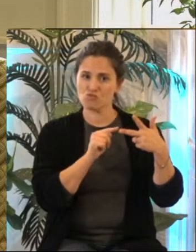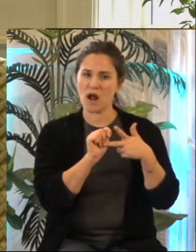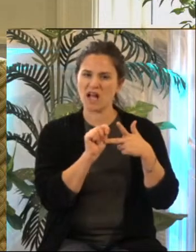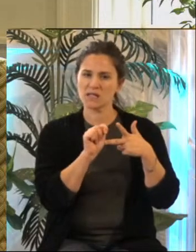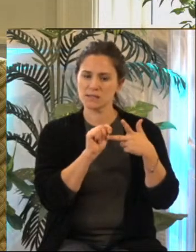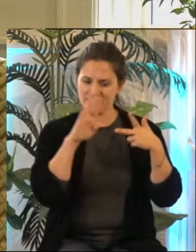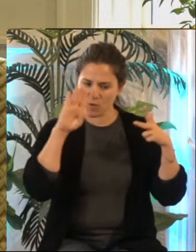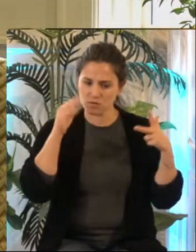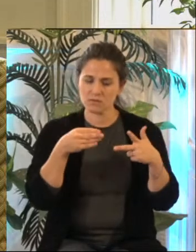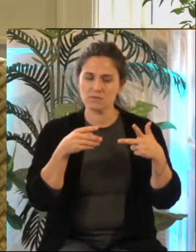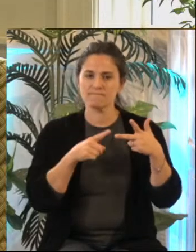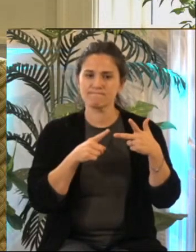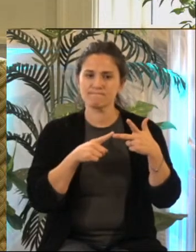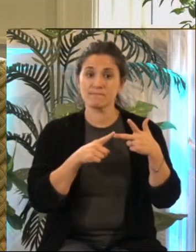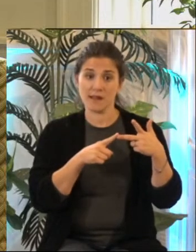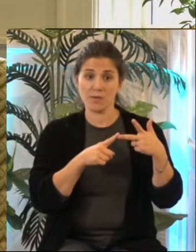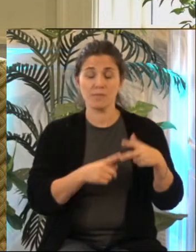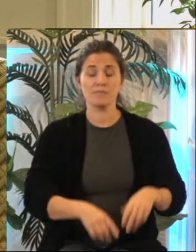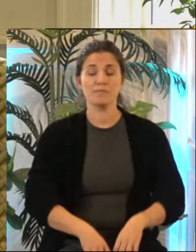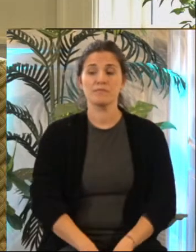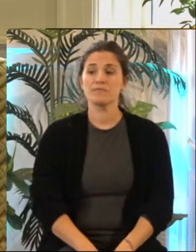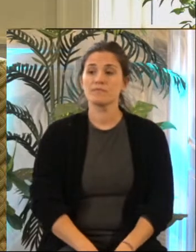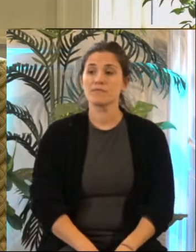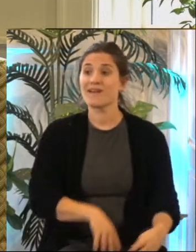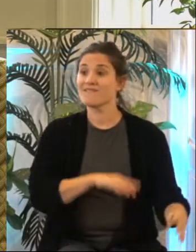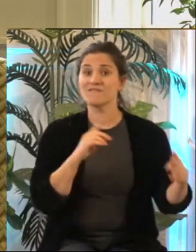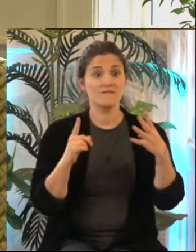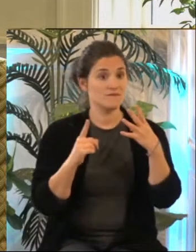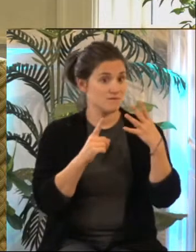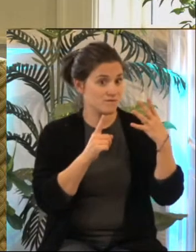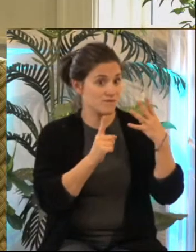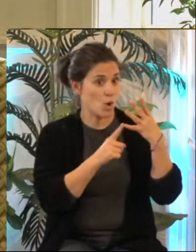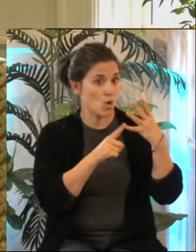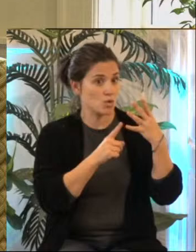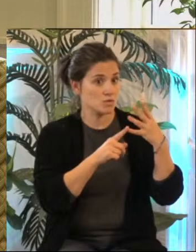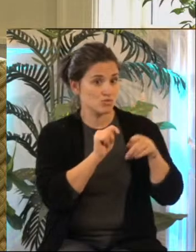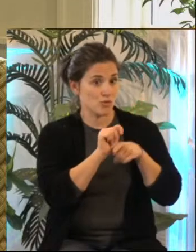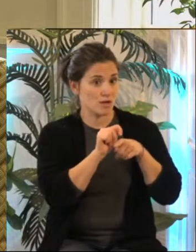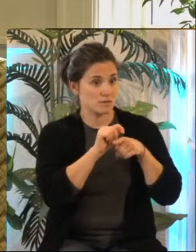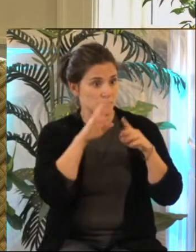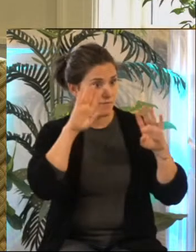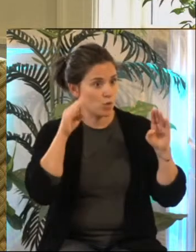practices. So now, the fourth, very important.